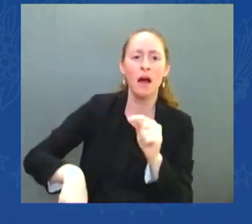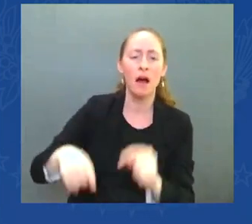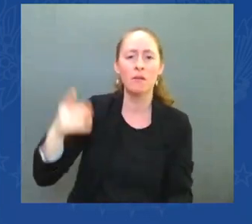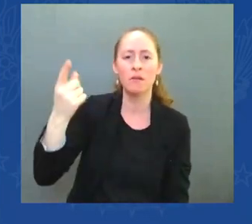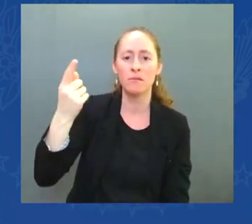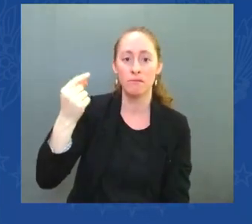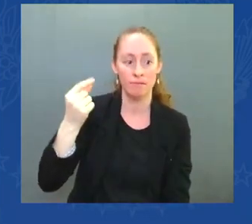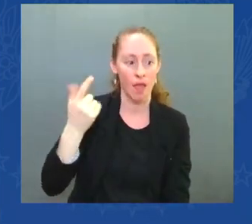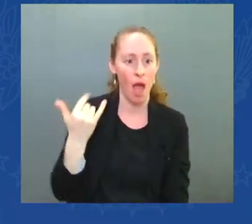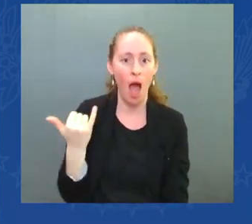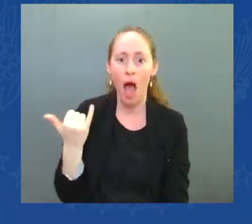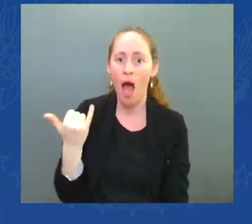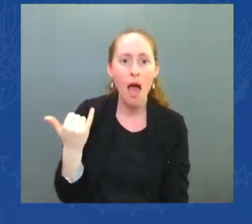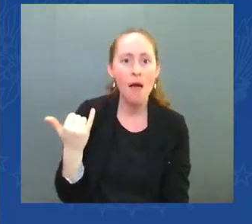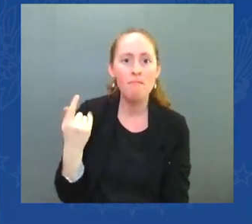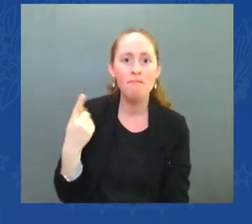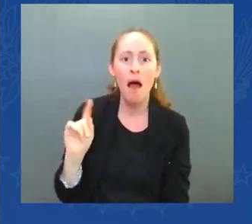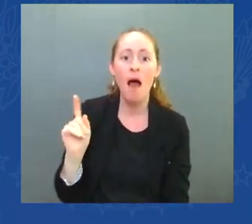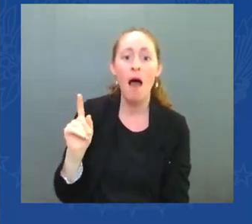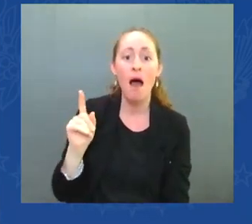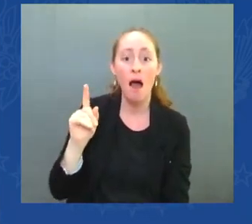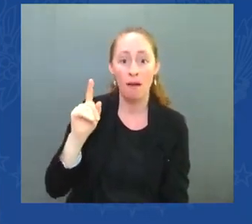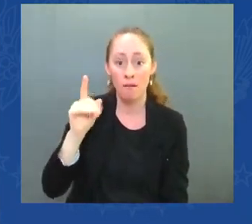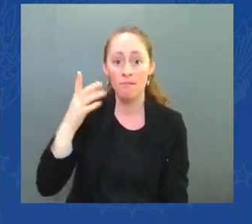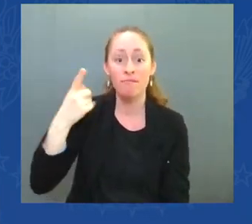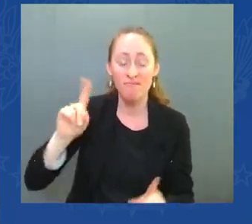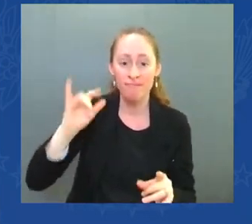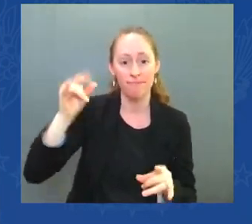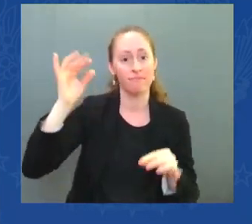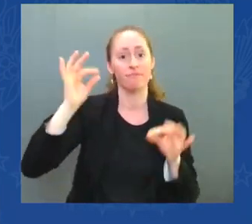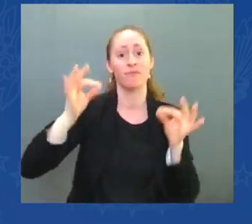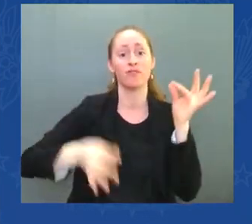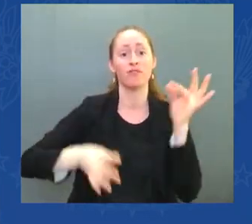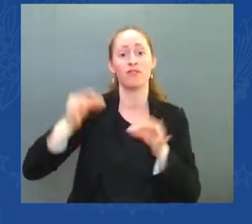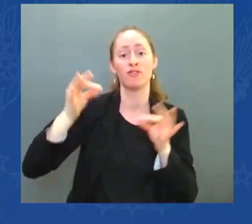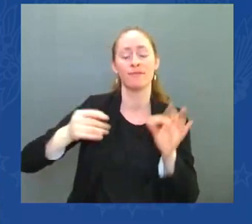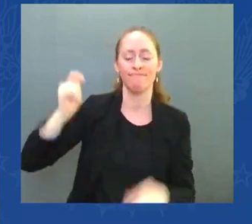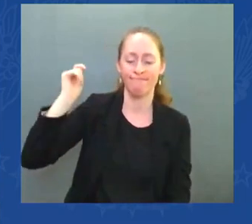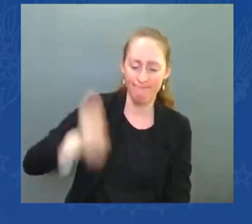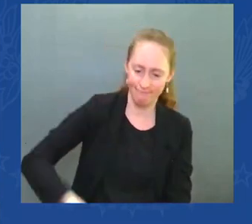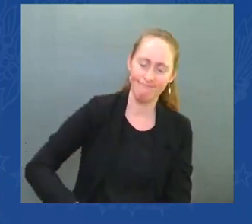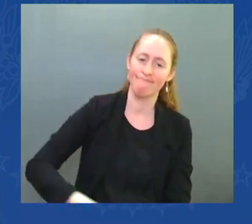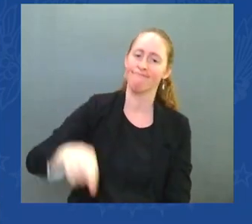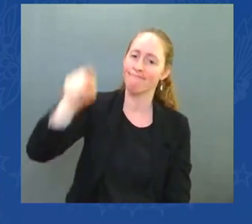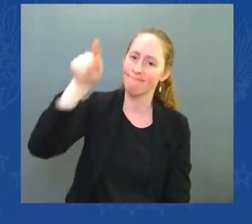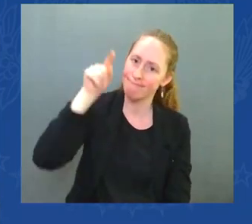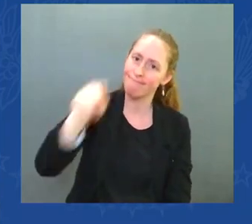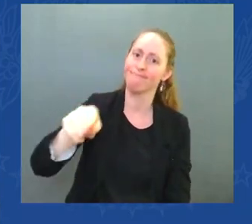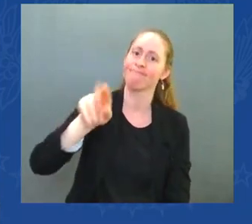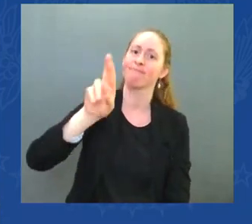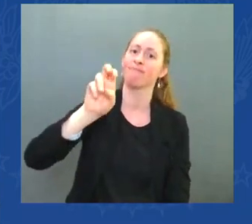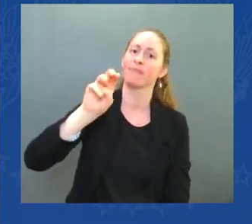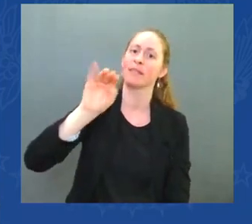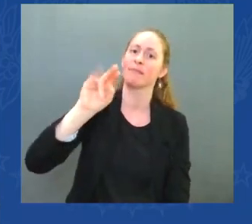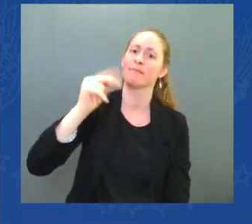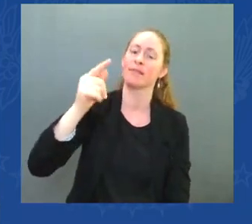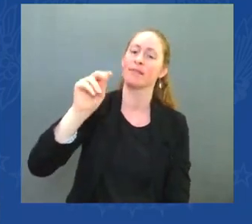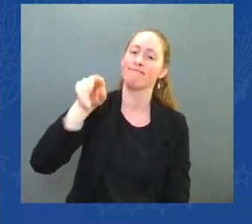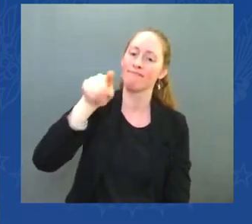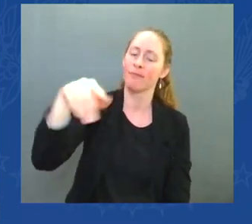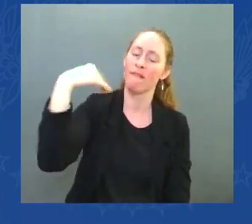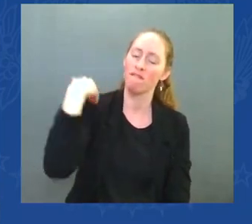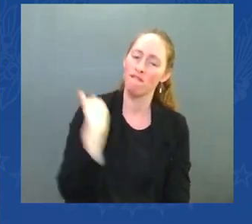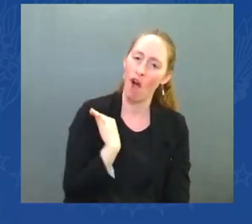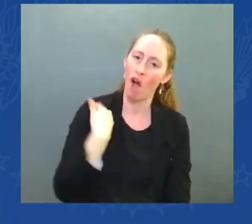internal documents. You did that. And why? Here's why it's so important. Remember, It wasn't until we saw the internal documents that we